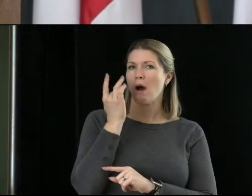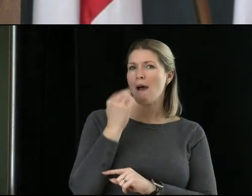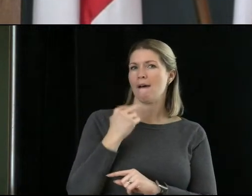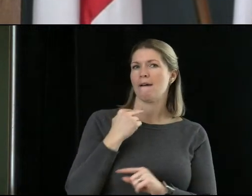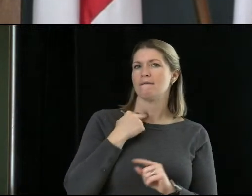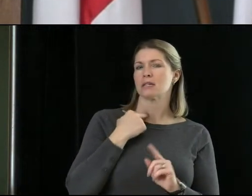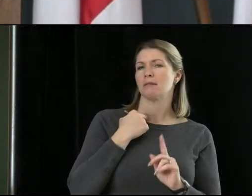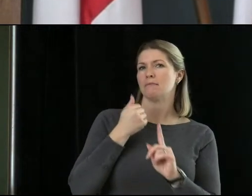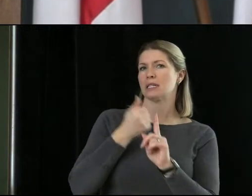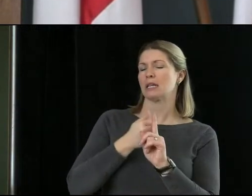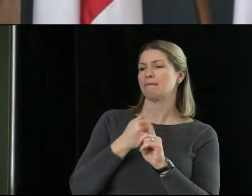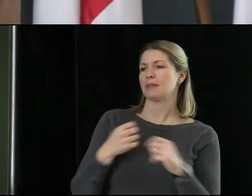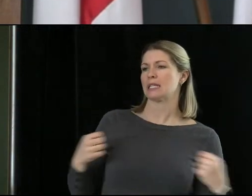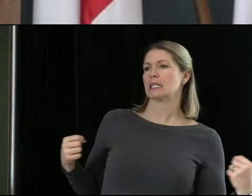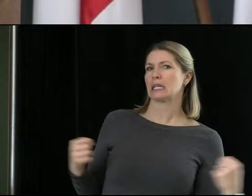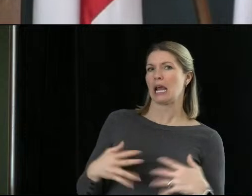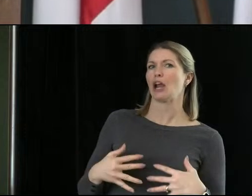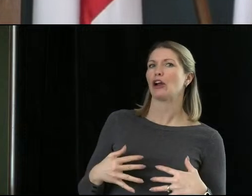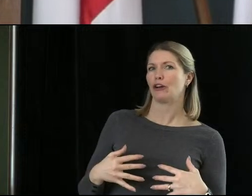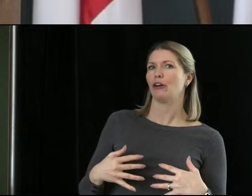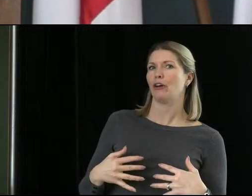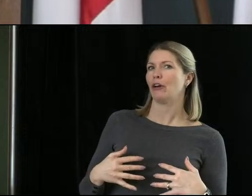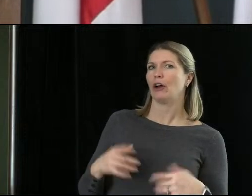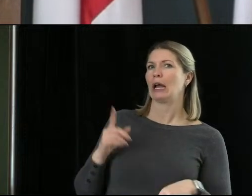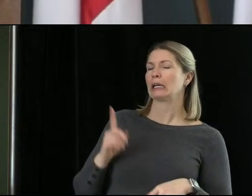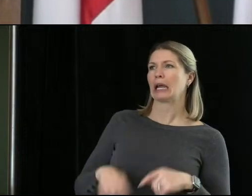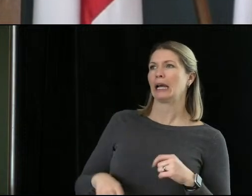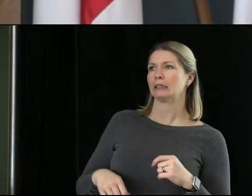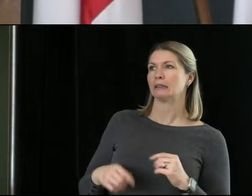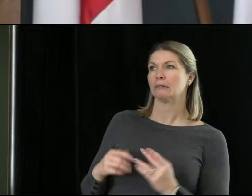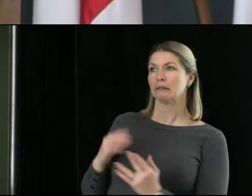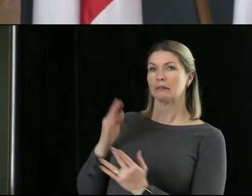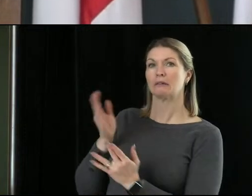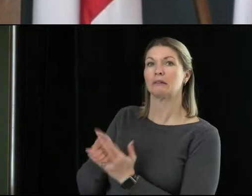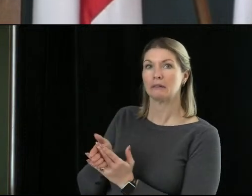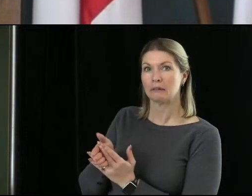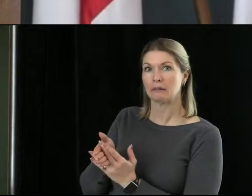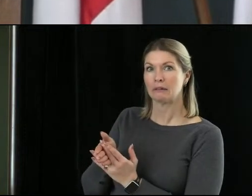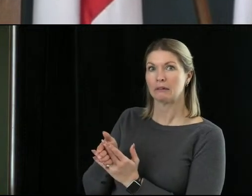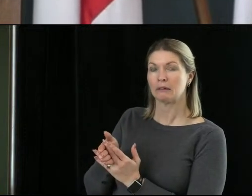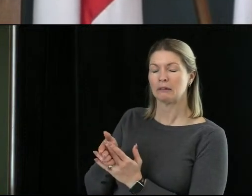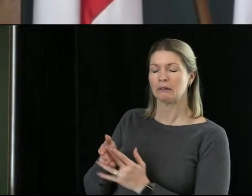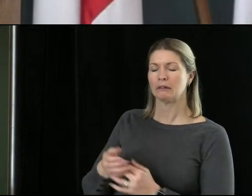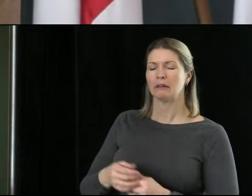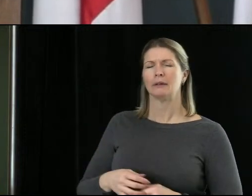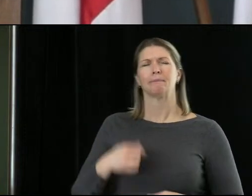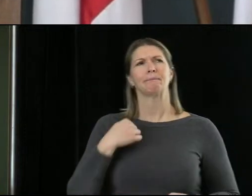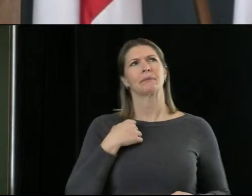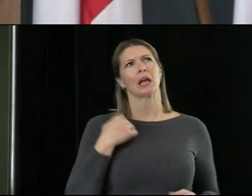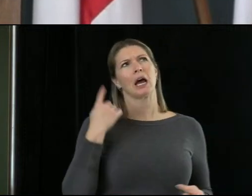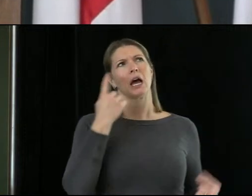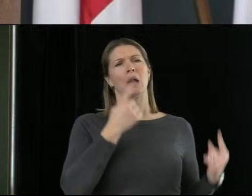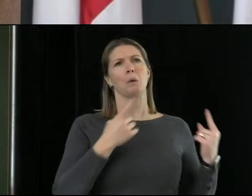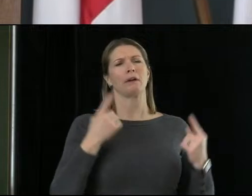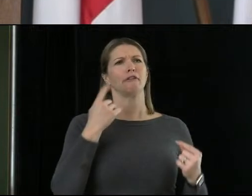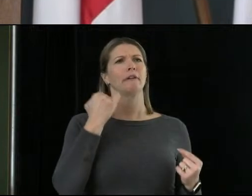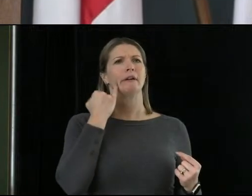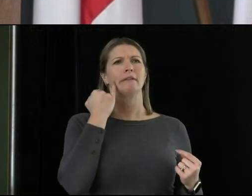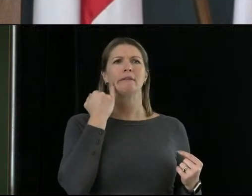too afraid to speak out. I truly wonder if this same scenario happened